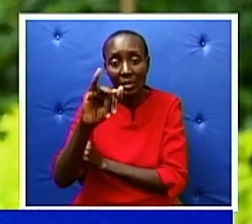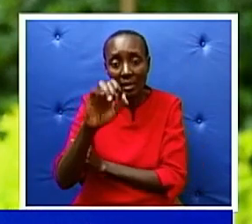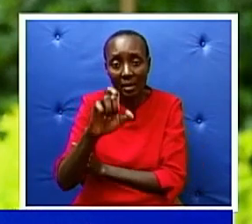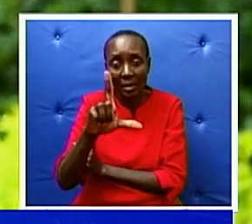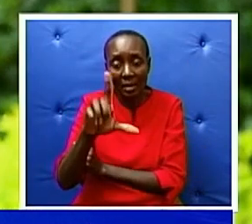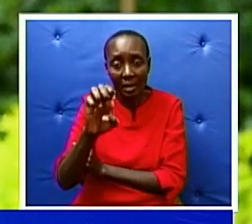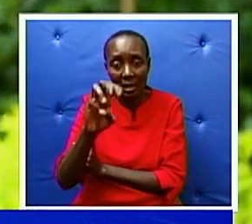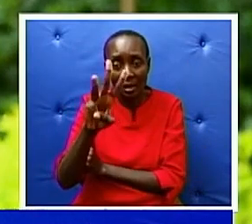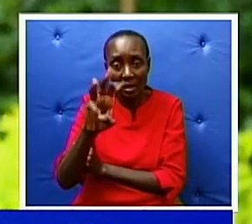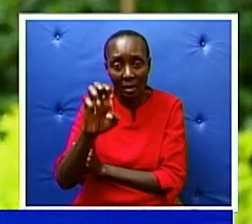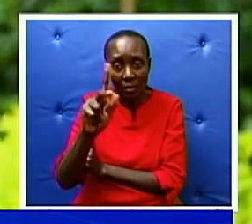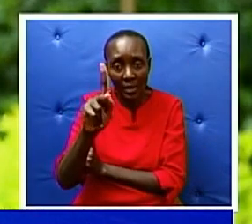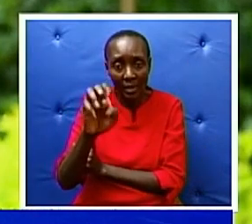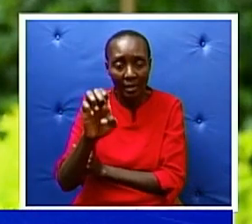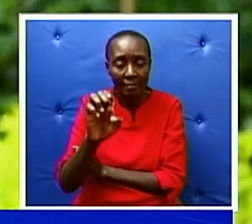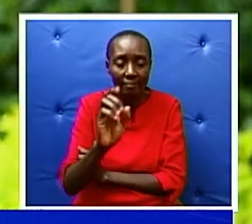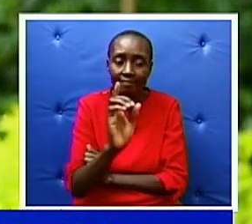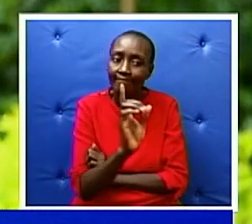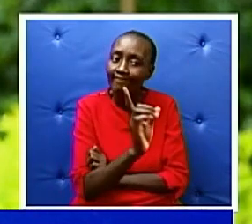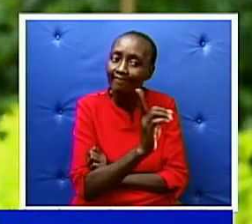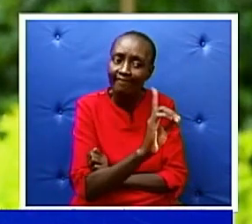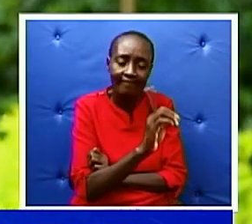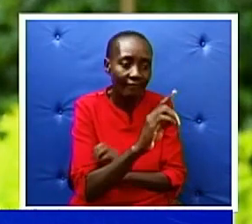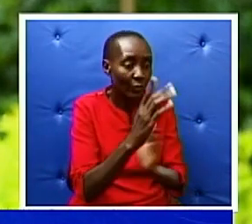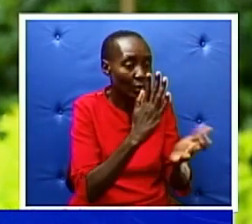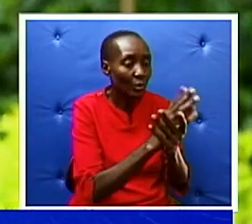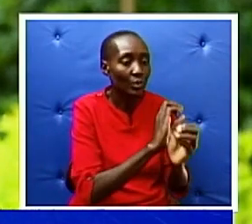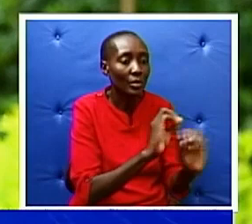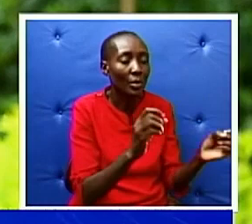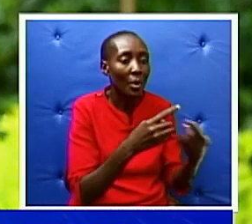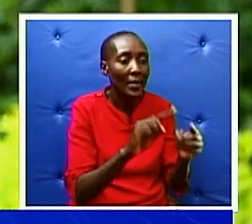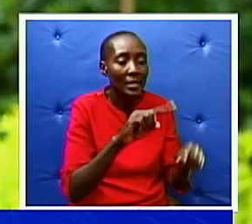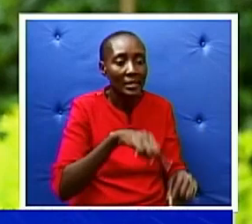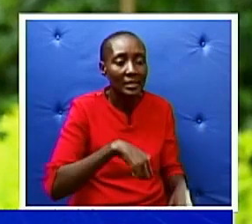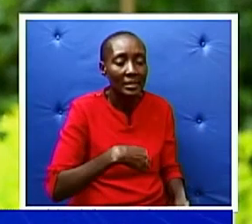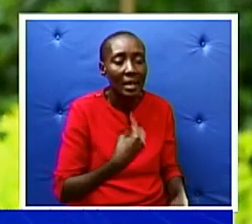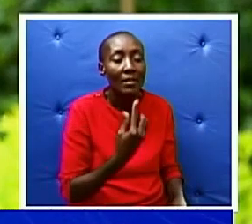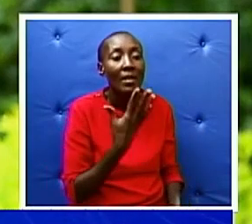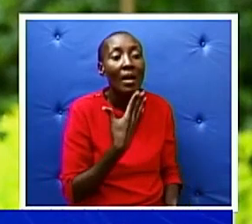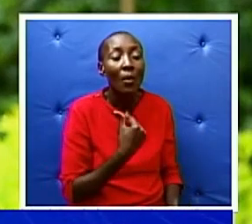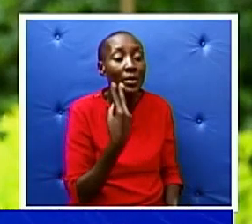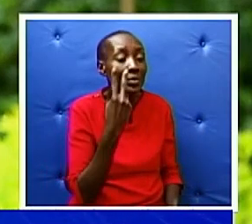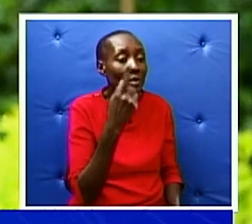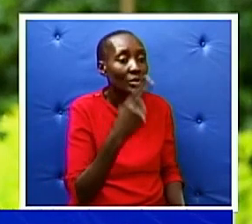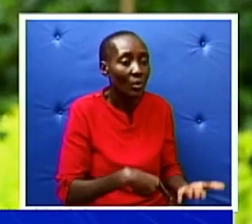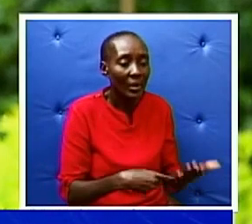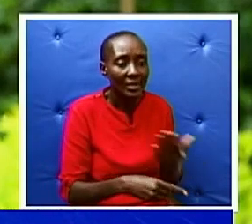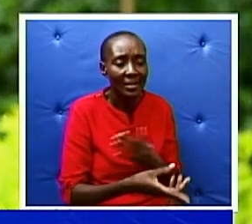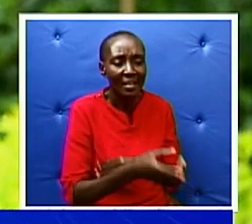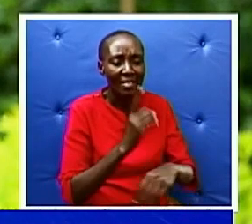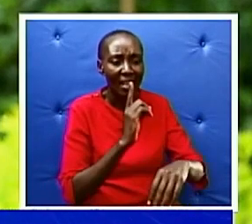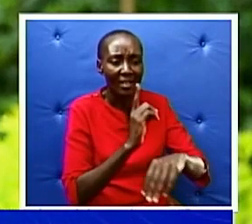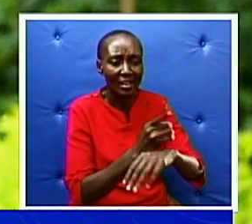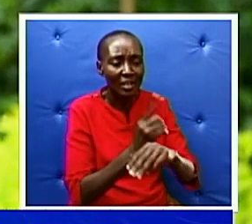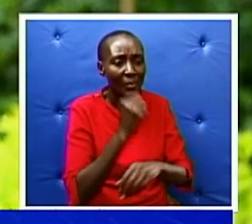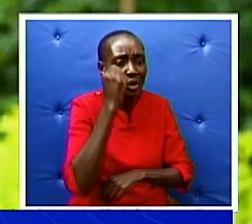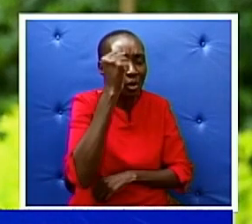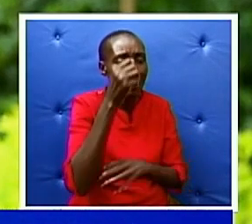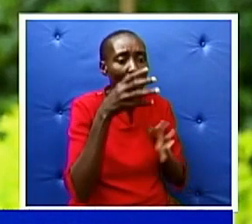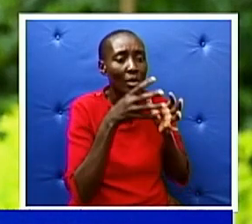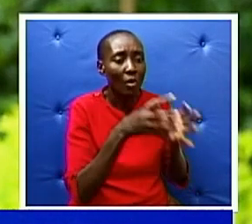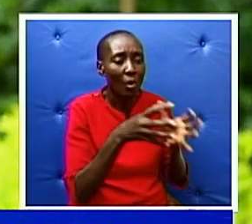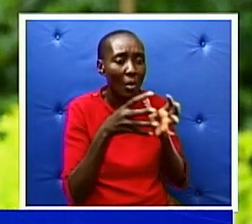It's about running. What I would love to see is the actual discipline of political parties and observing all